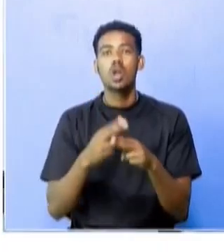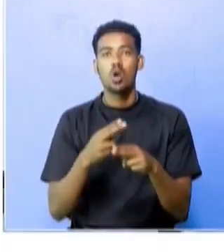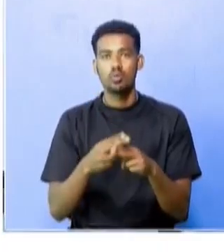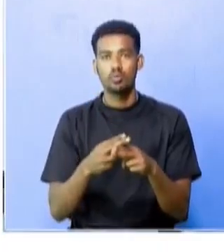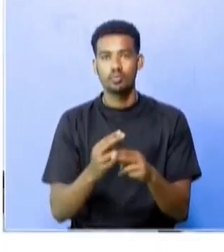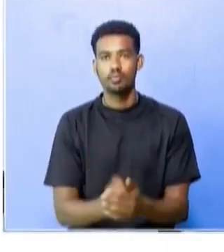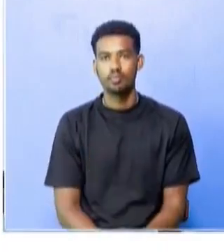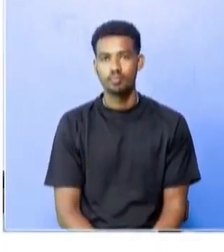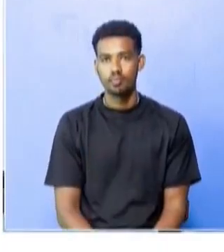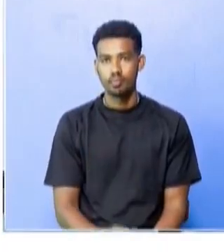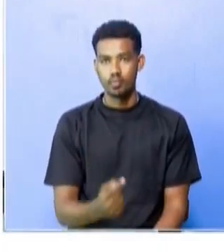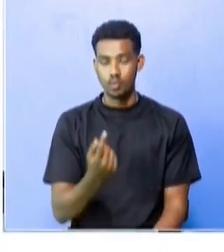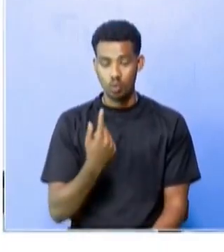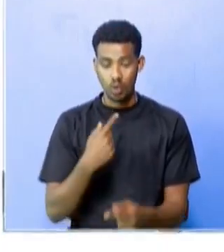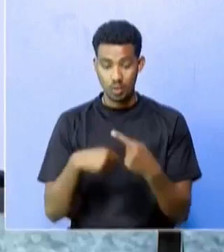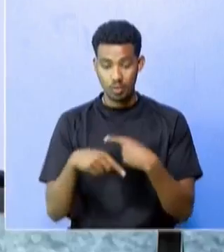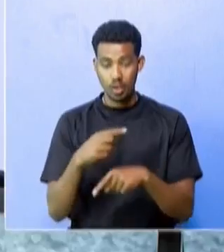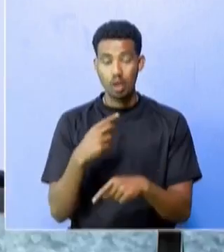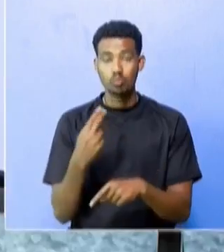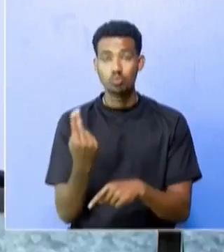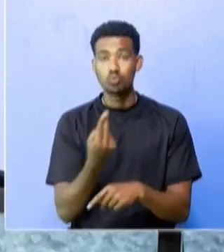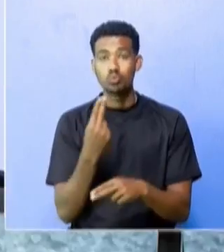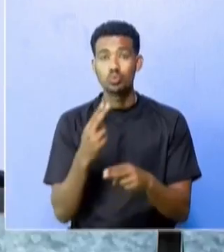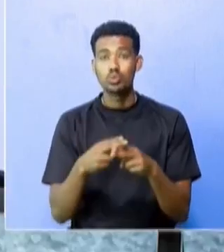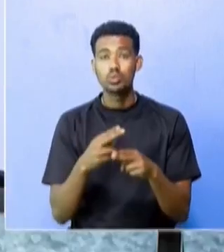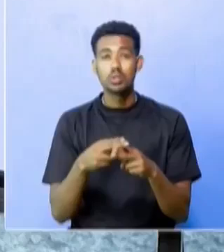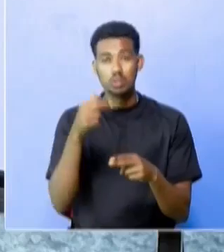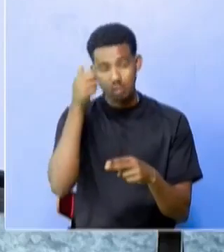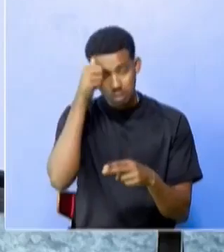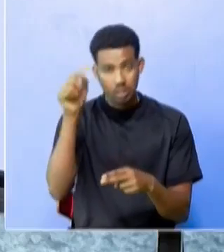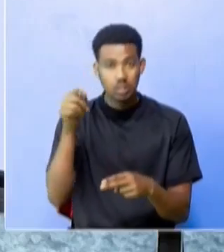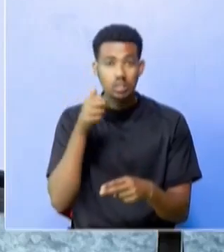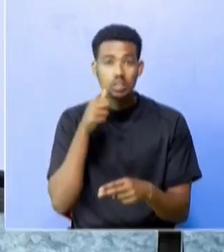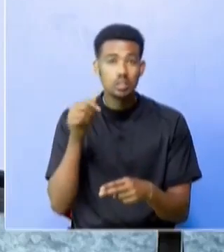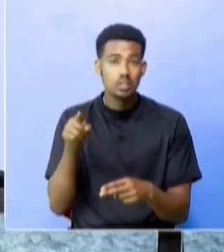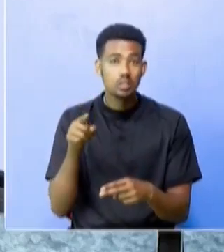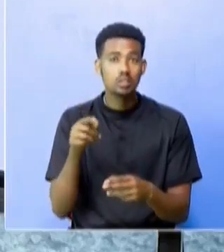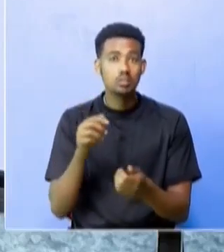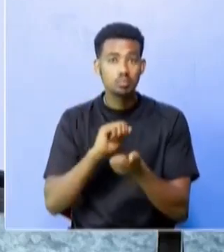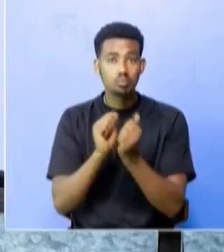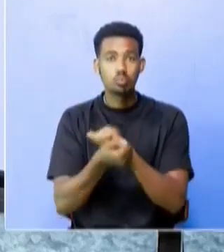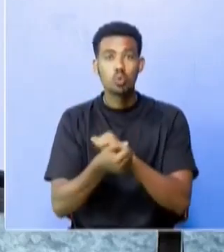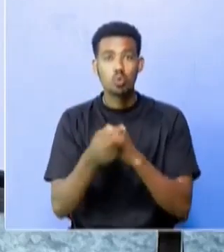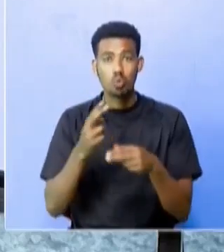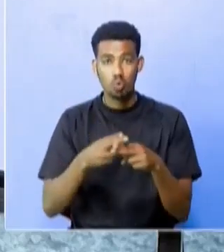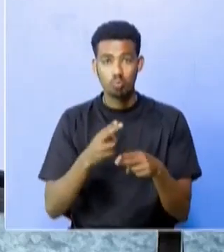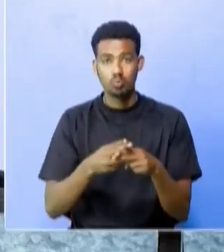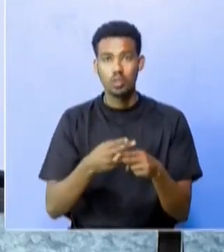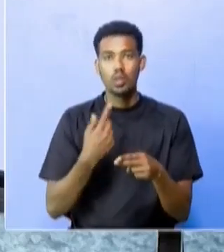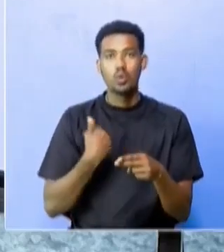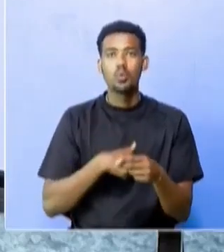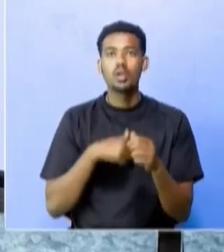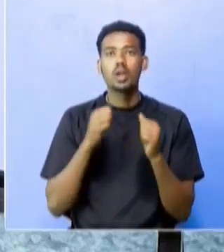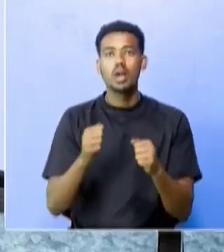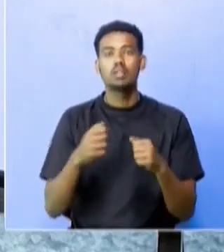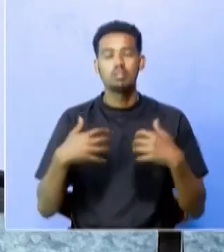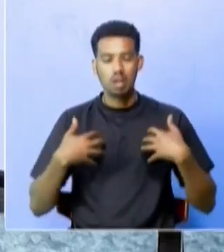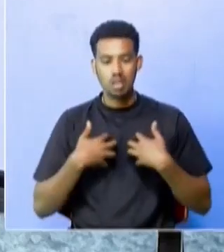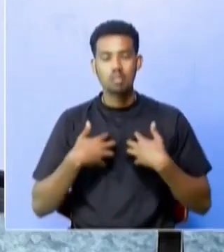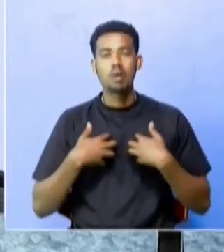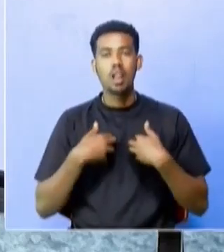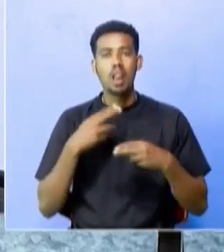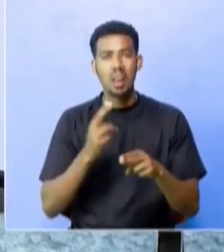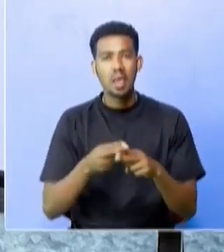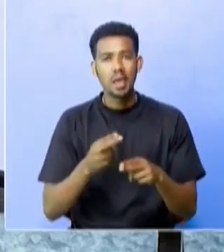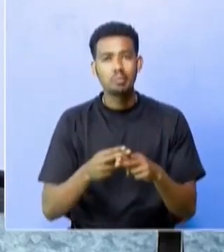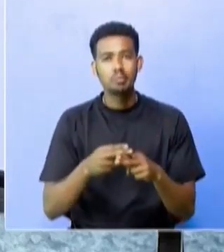So when we come to pronoun, we can use he, she, it, and also when we come to noun, we can use animal name, person name,